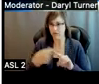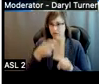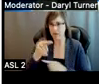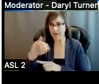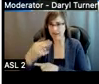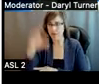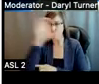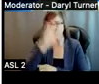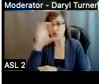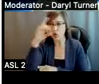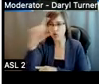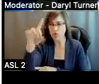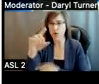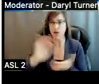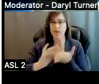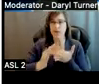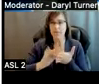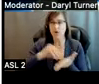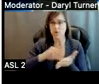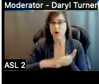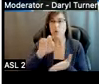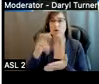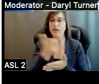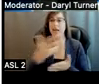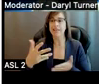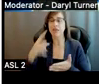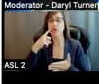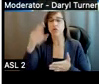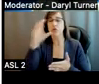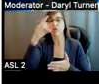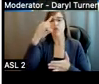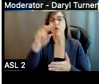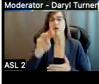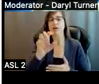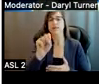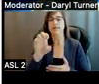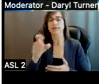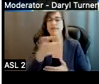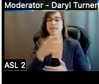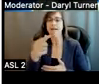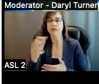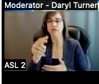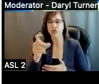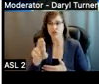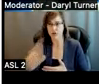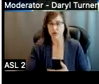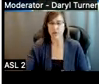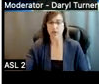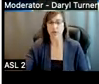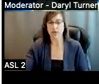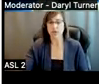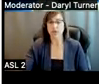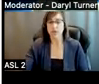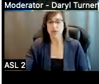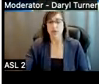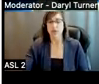to look for the medical records or anything to look for sex and gender. And I will suggest you to get in touch